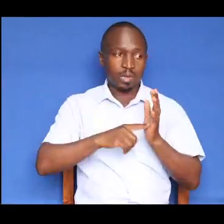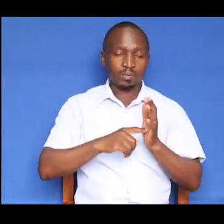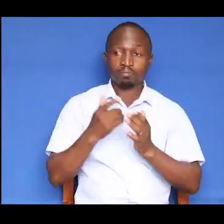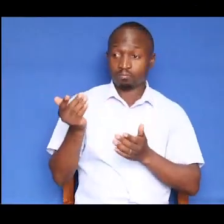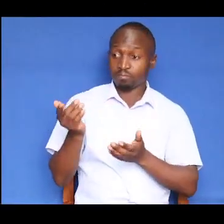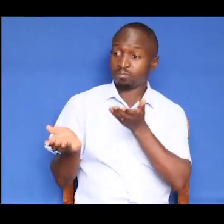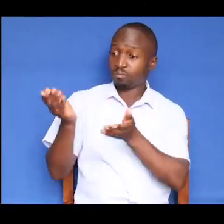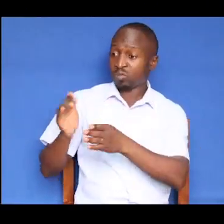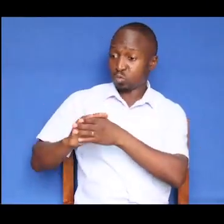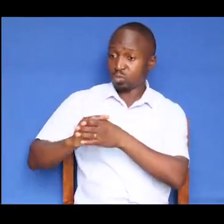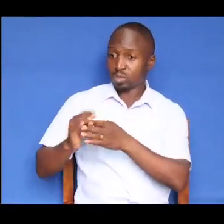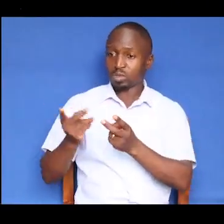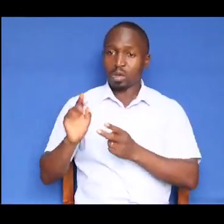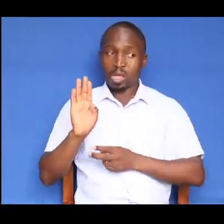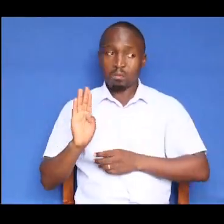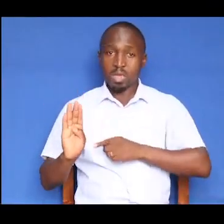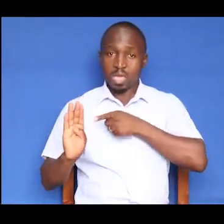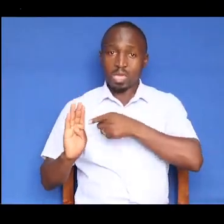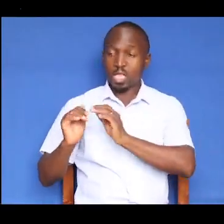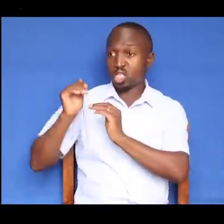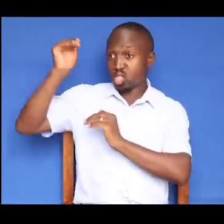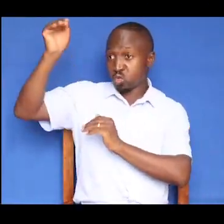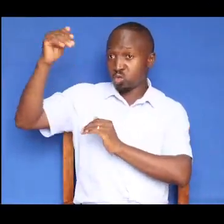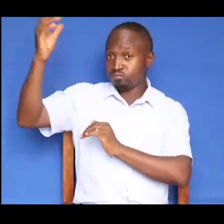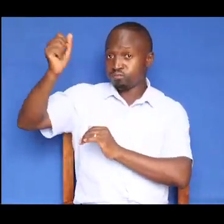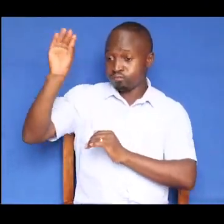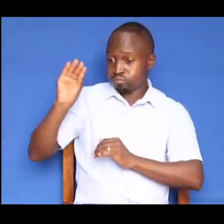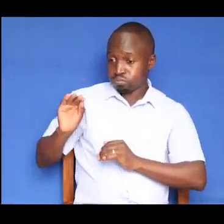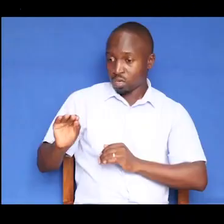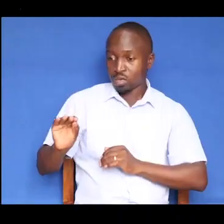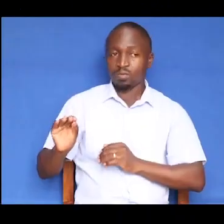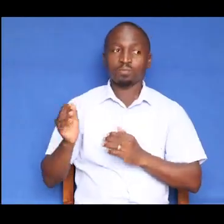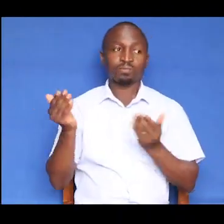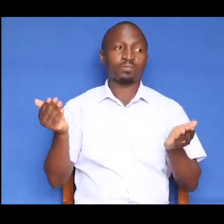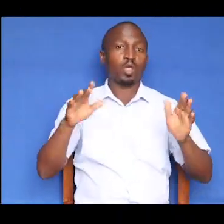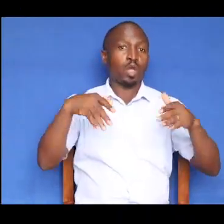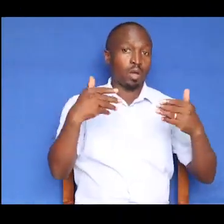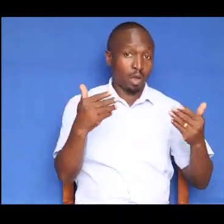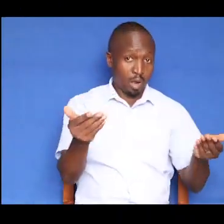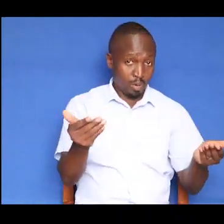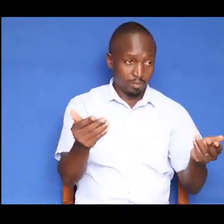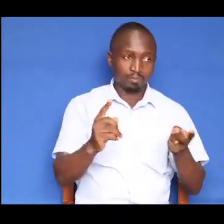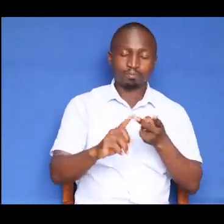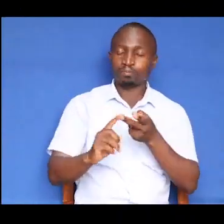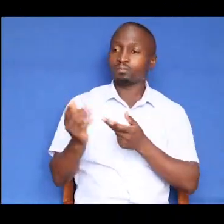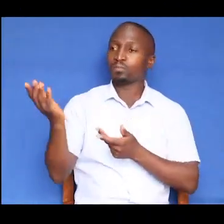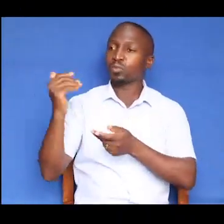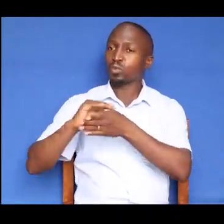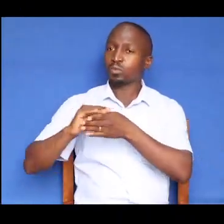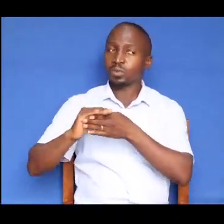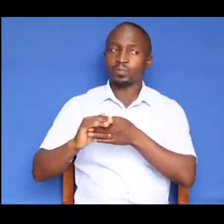B. B, we get it from consumption function. Or we can